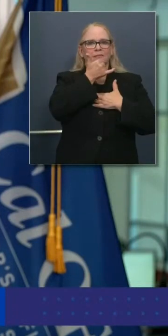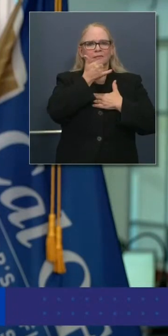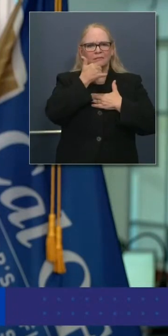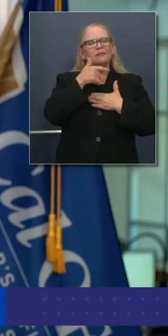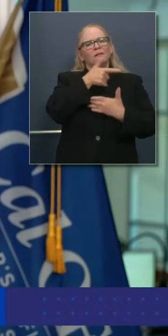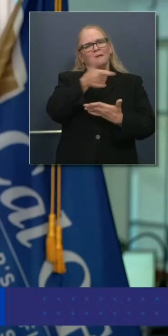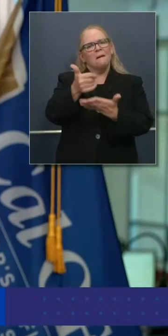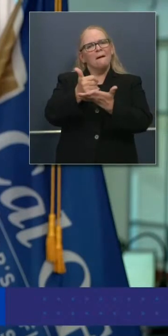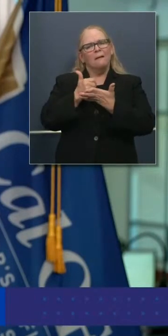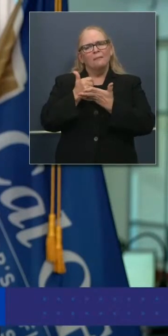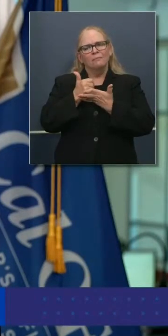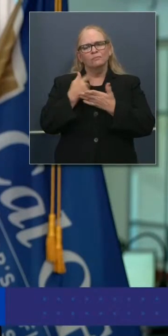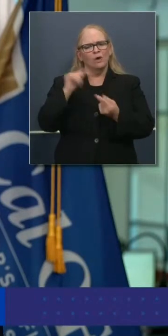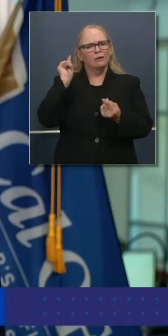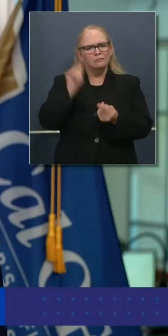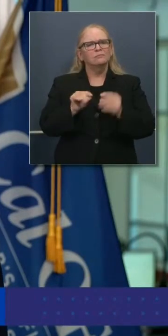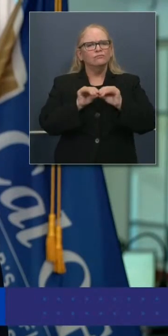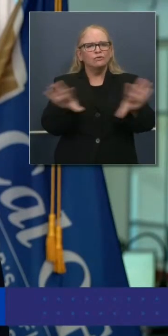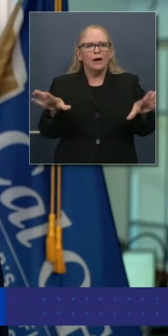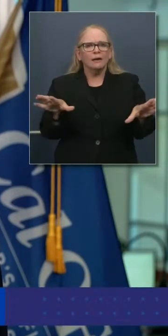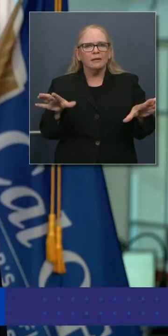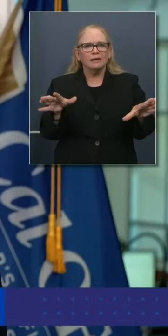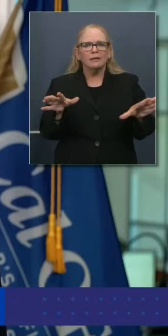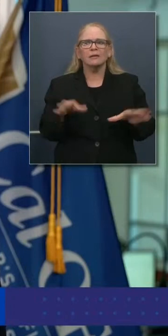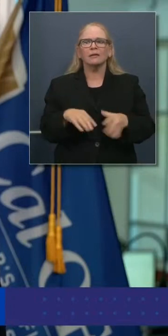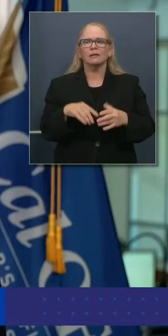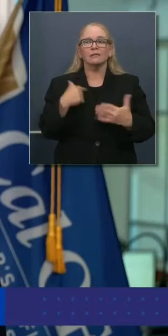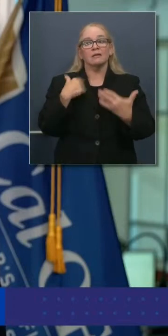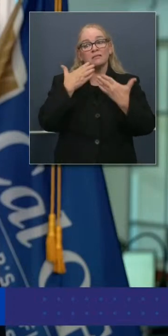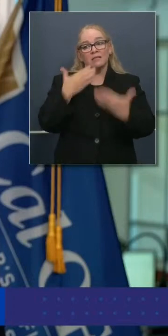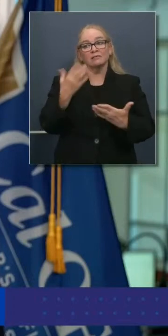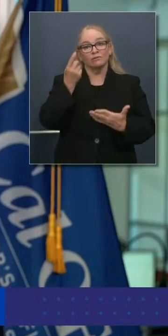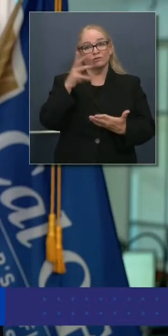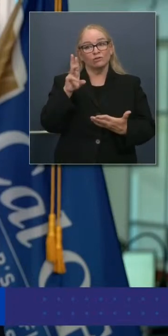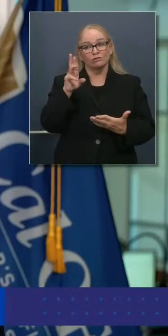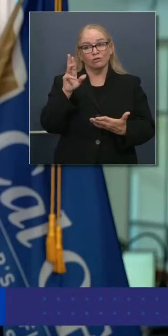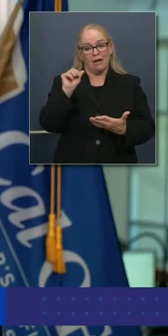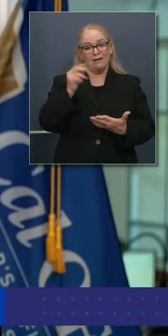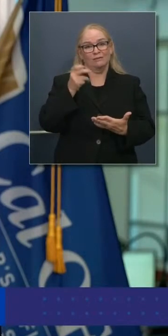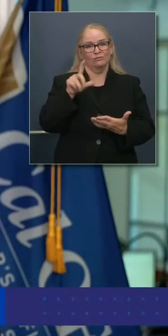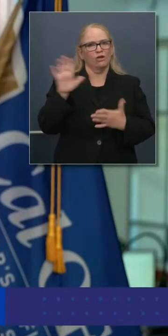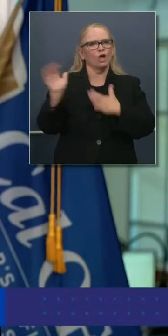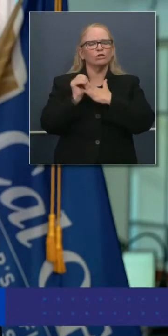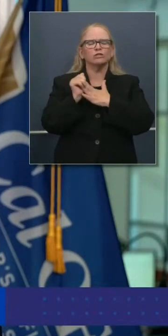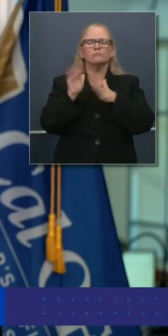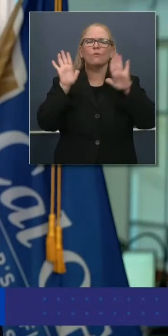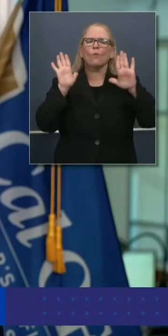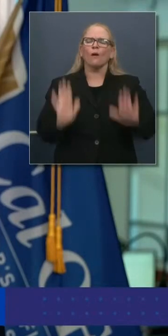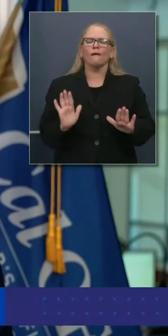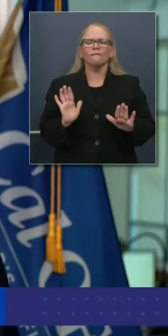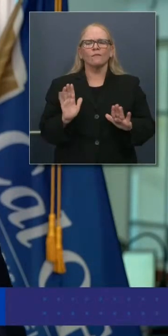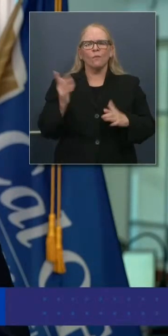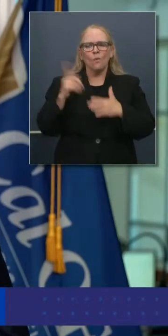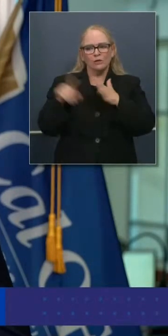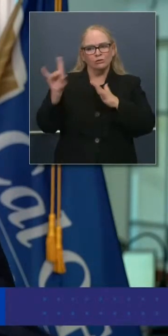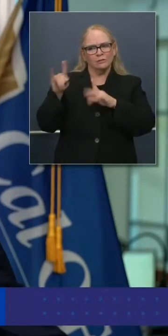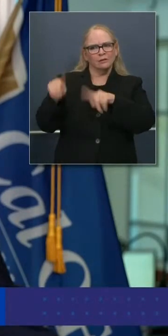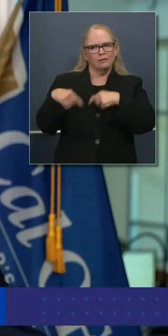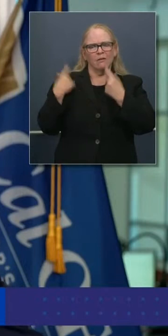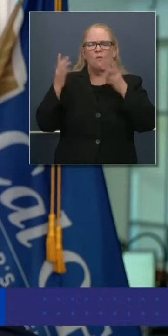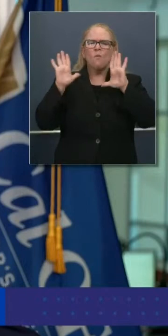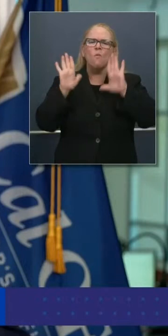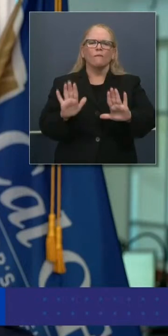thank Dr. Angel for her leadership, her stewardship. And, you know, it's one of those difficult things when someone leaves